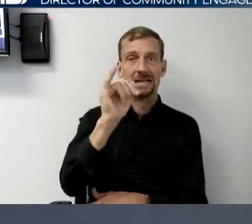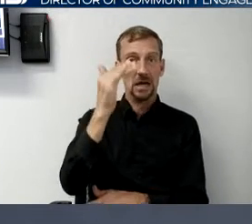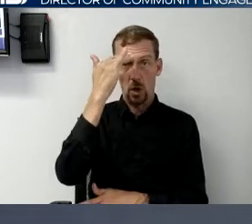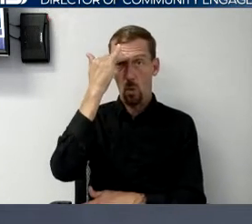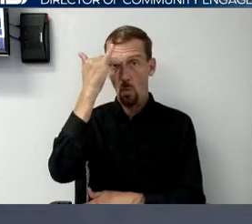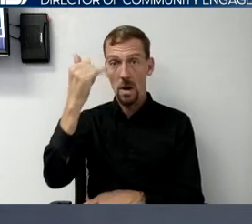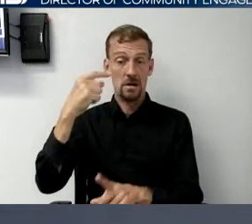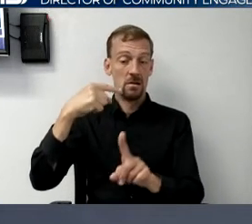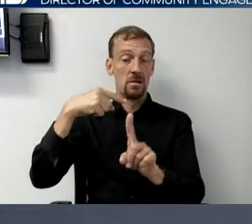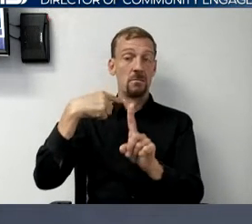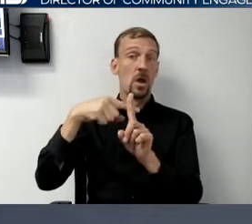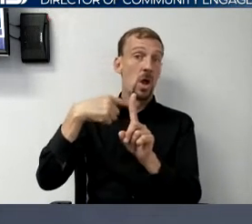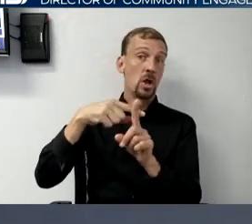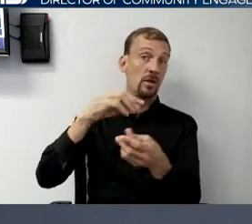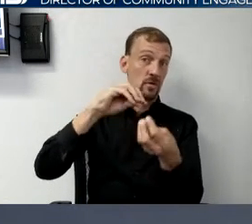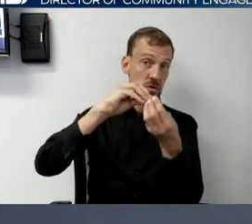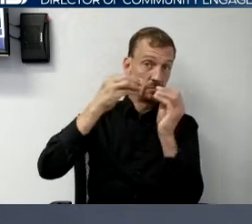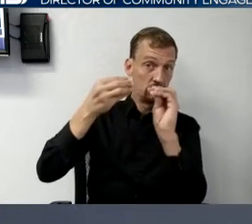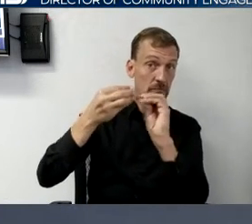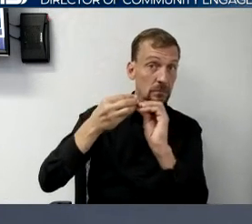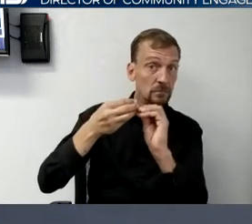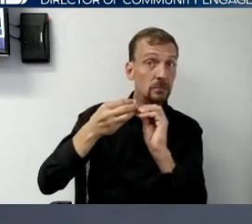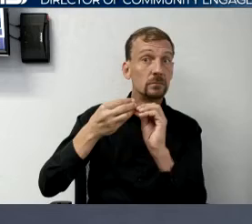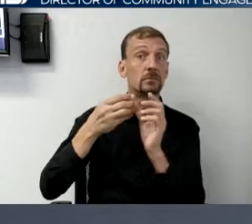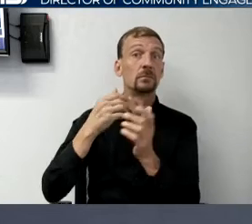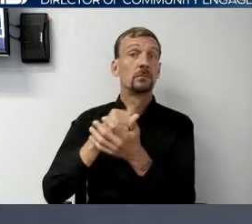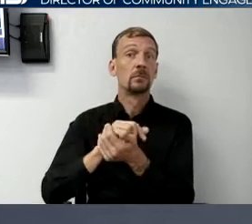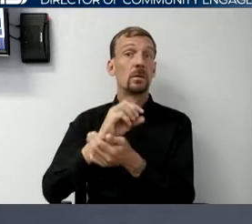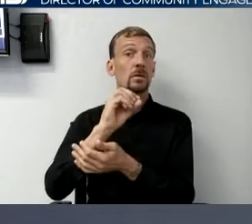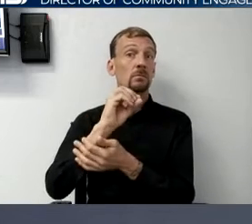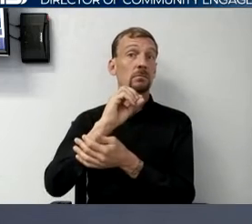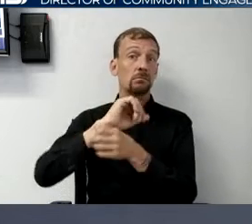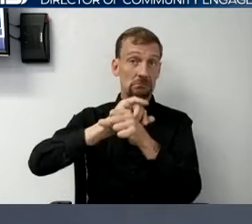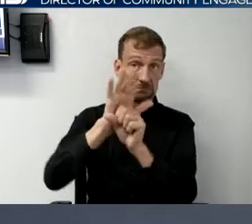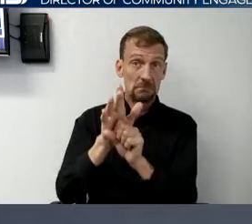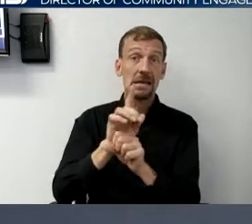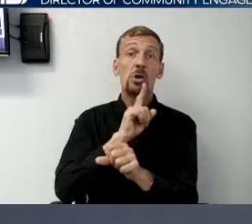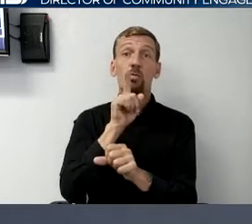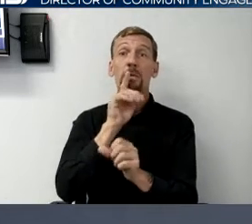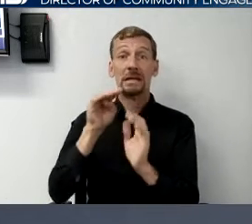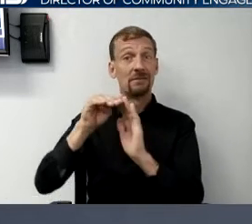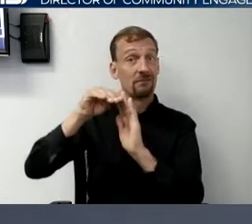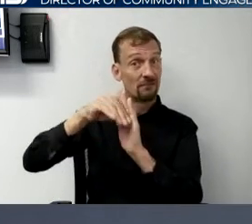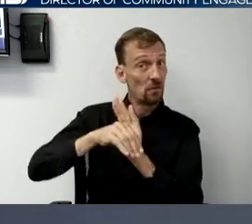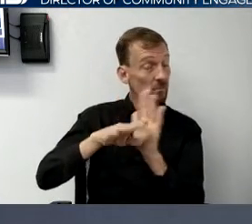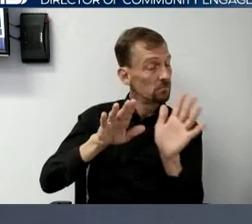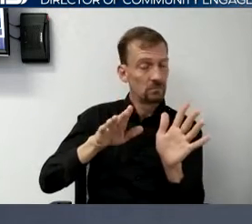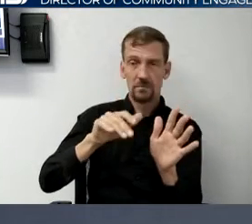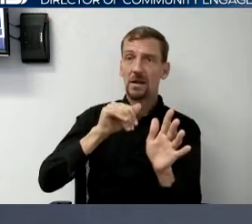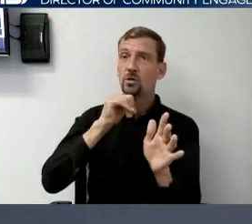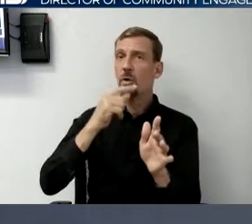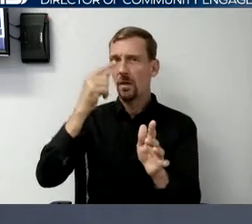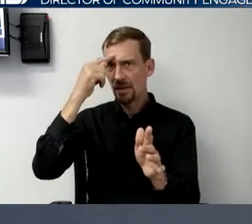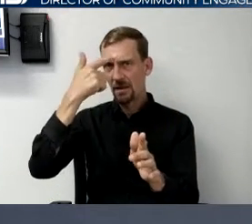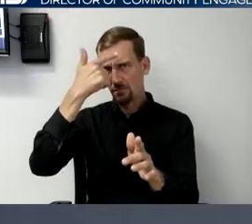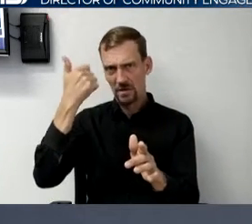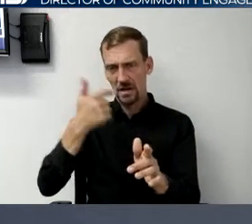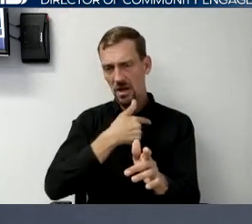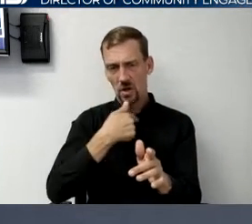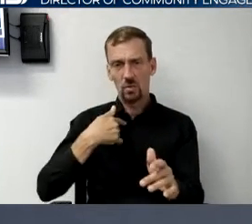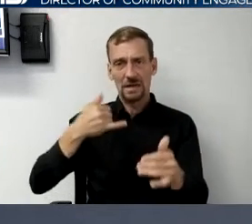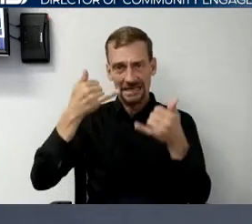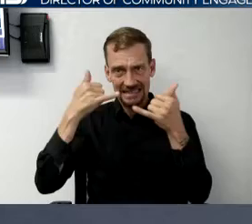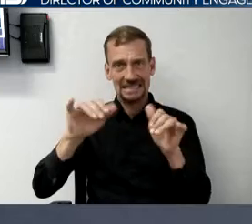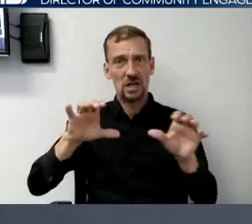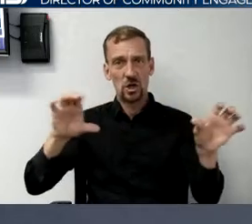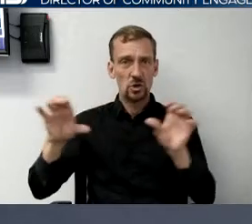the positivity rate and the number of positive cases has been falling, because we are continuing to do